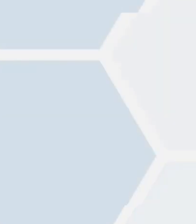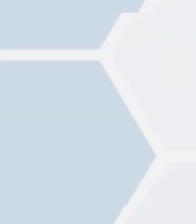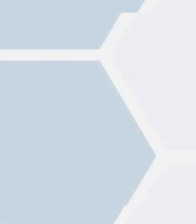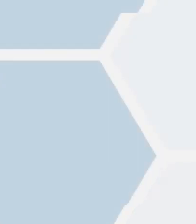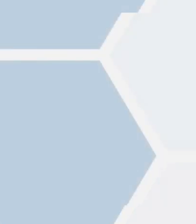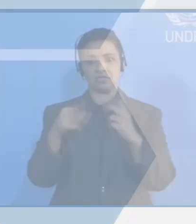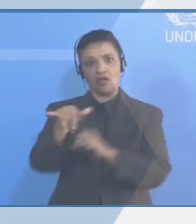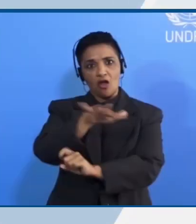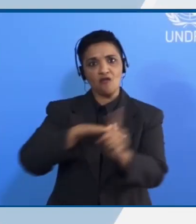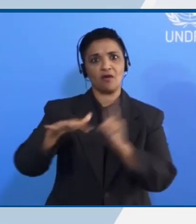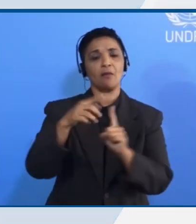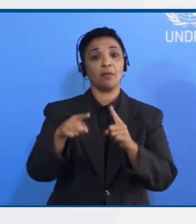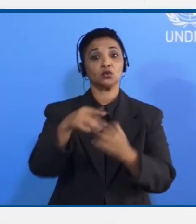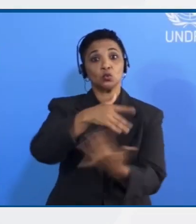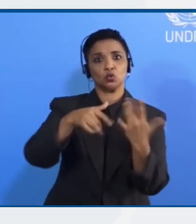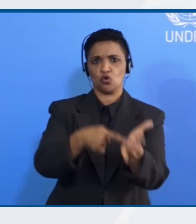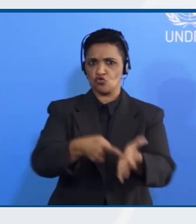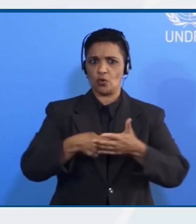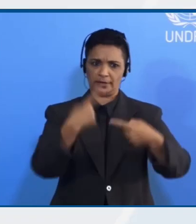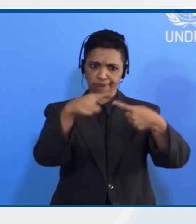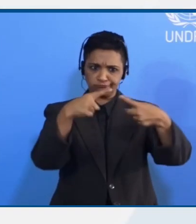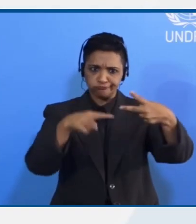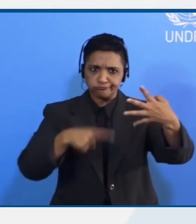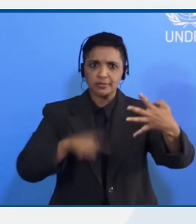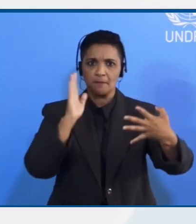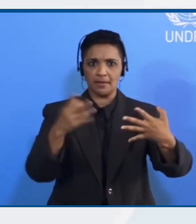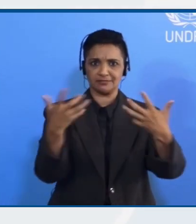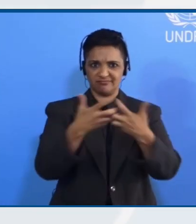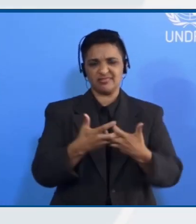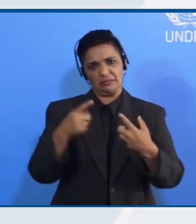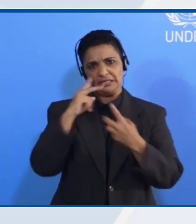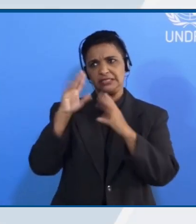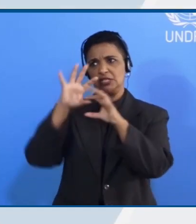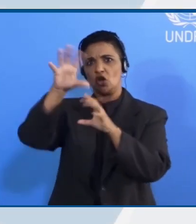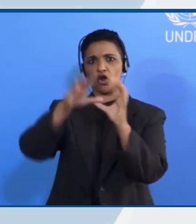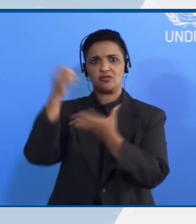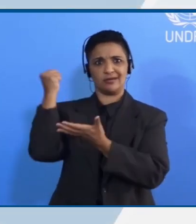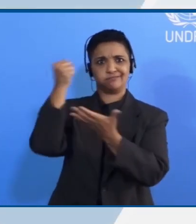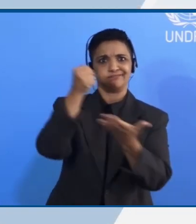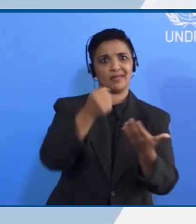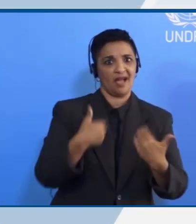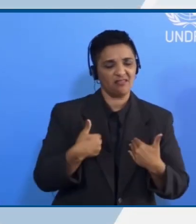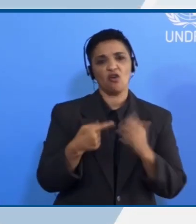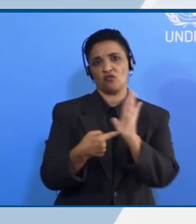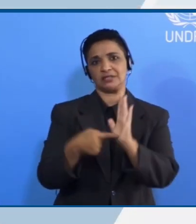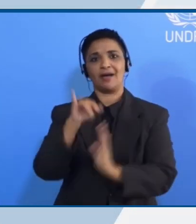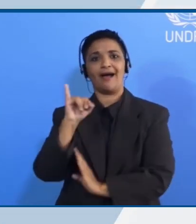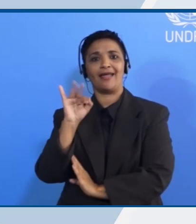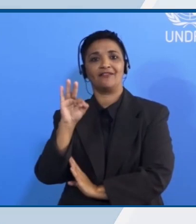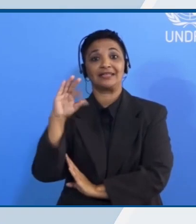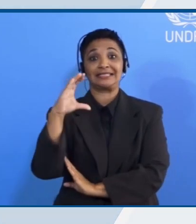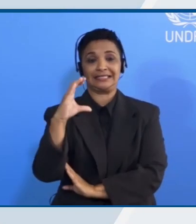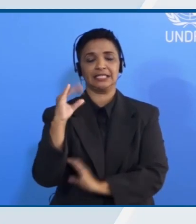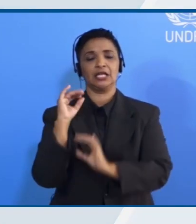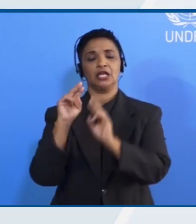and social requirements. Again, I mean, multilateral institutions have played a role in there, like the IFC, the International